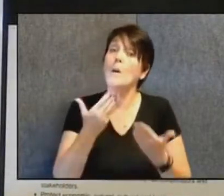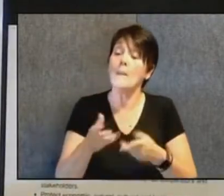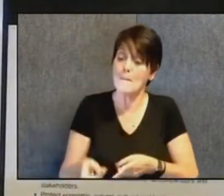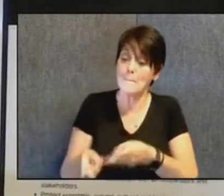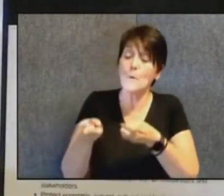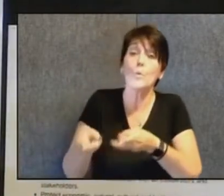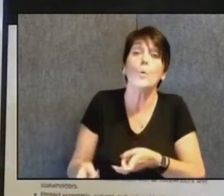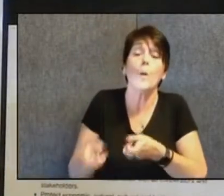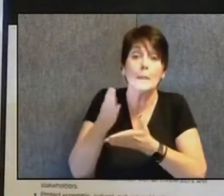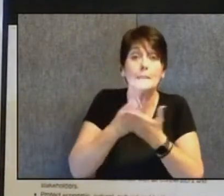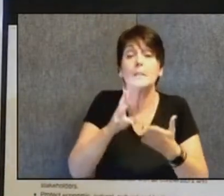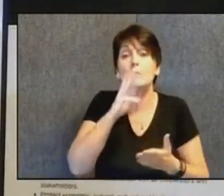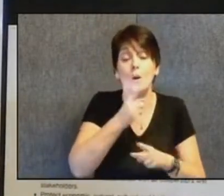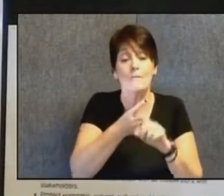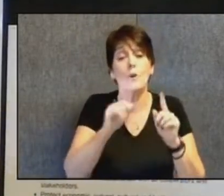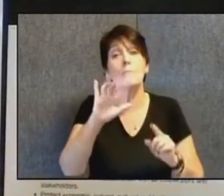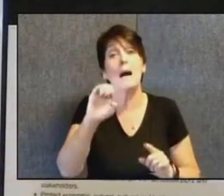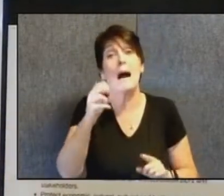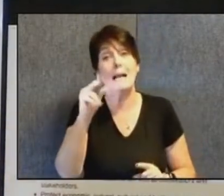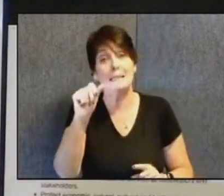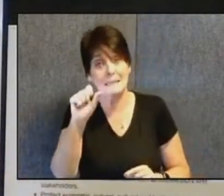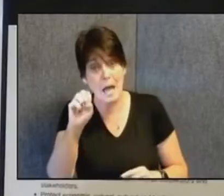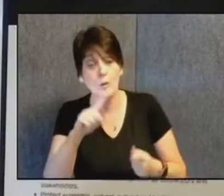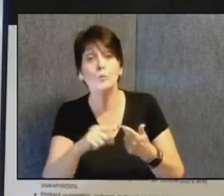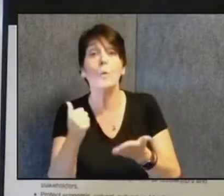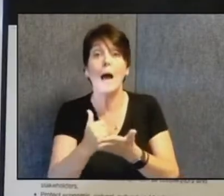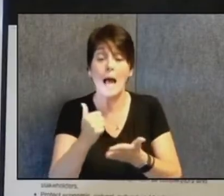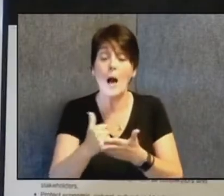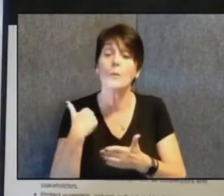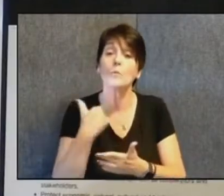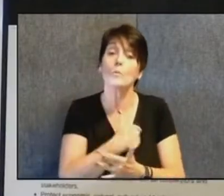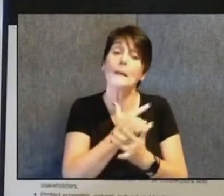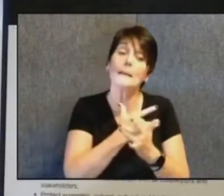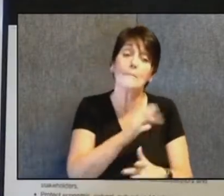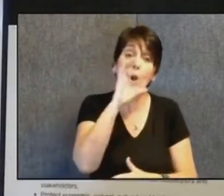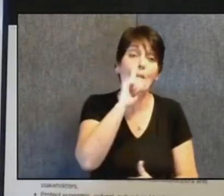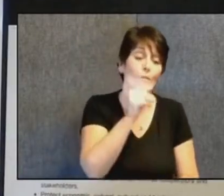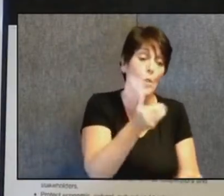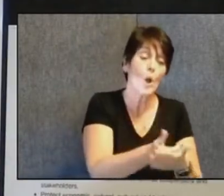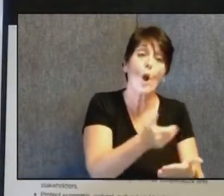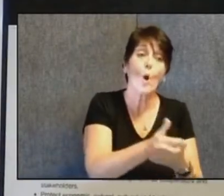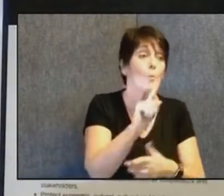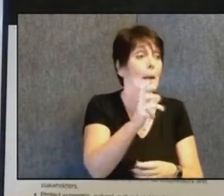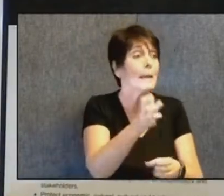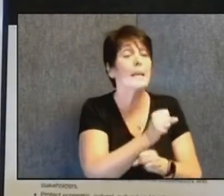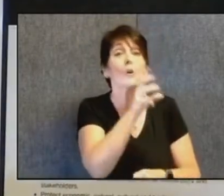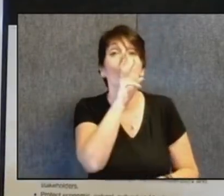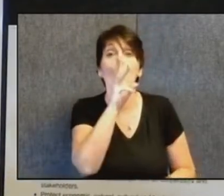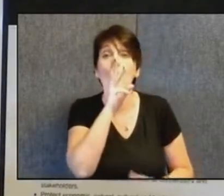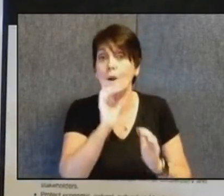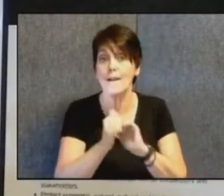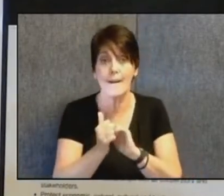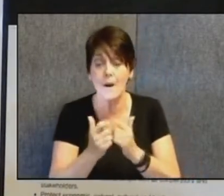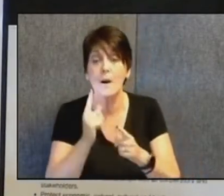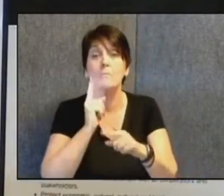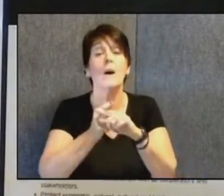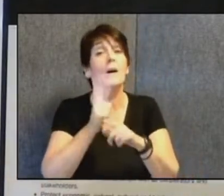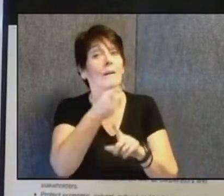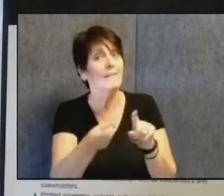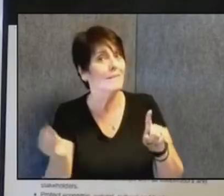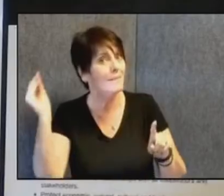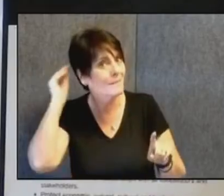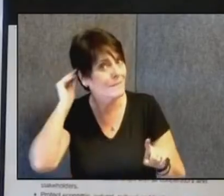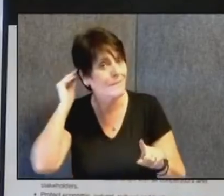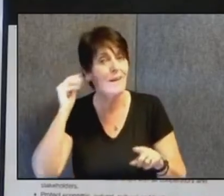a little bit of water out of Ice House to work here. We typically look for the closest water source, and then also keeping in mind